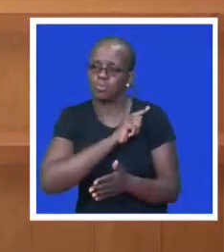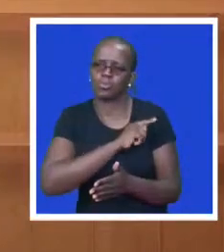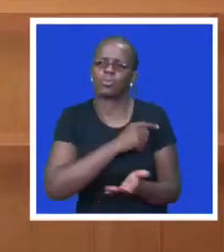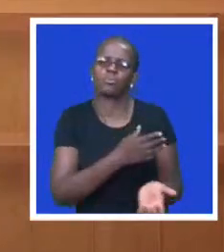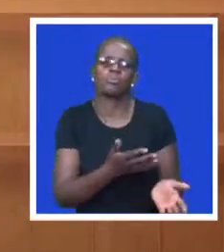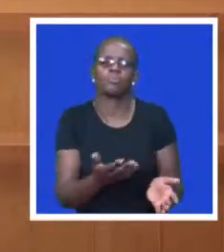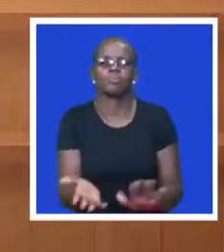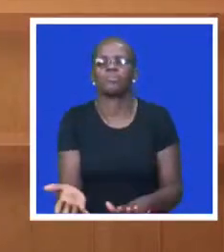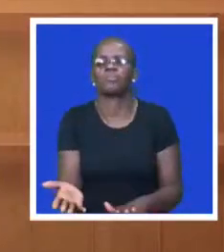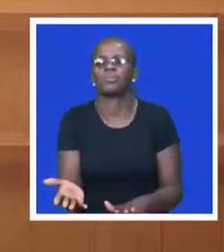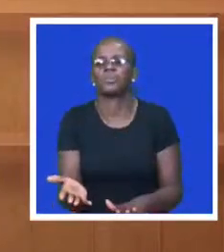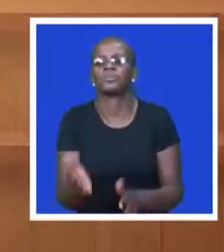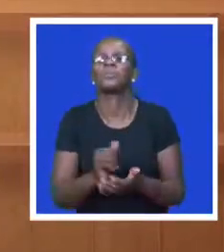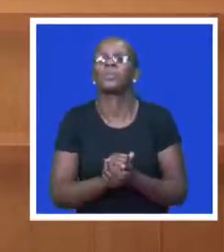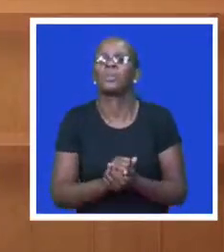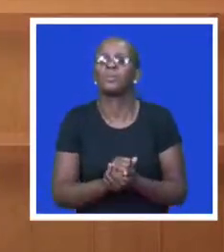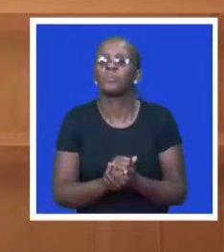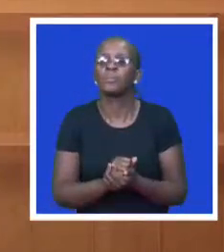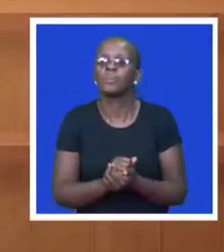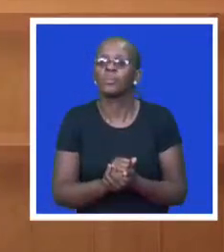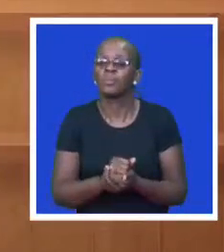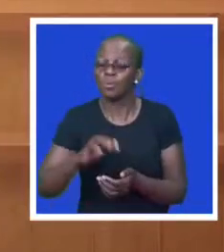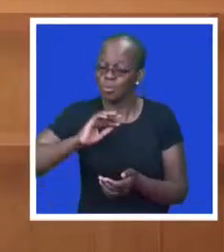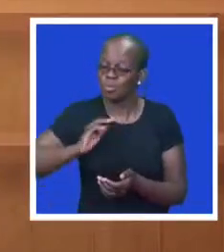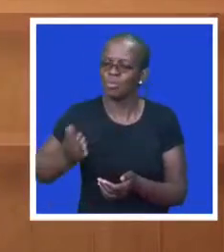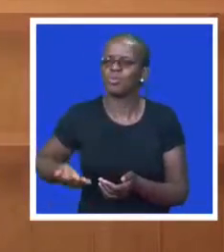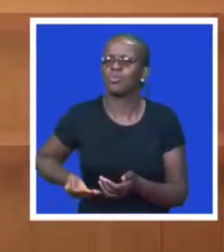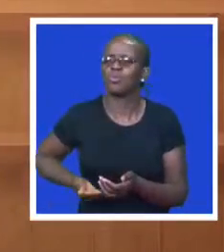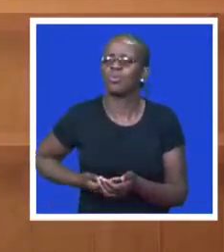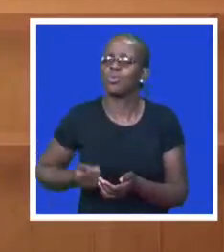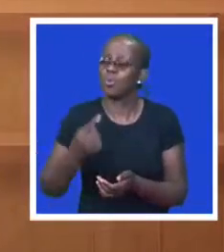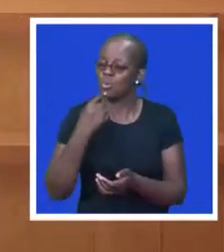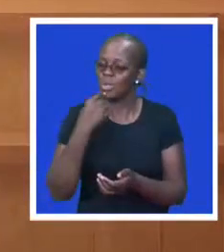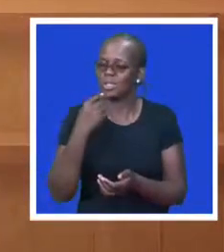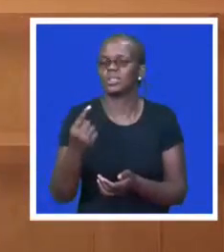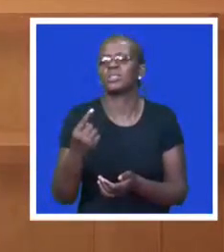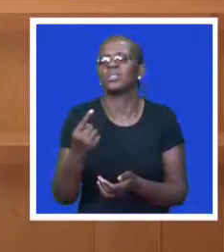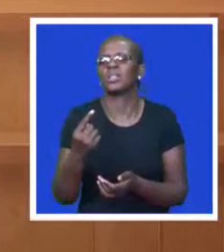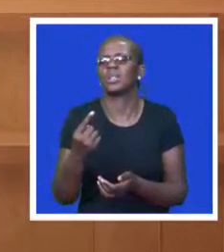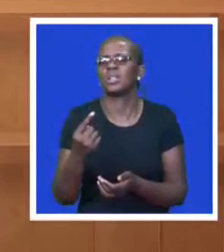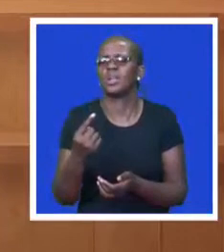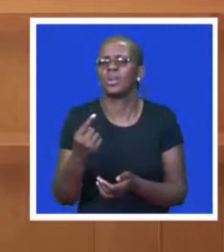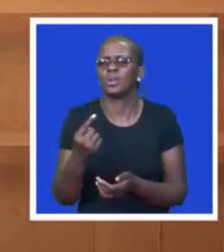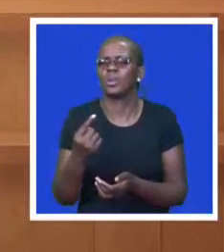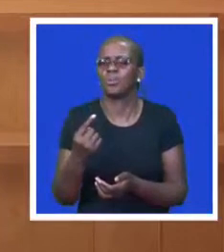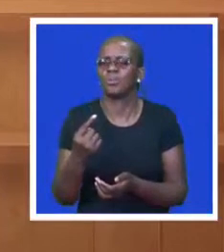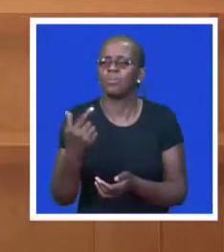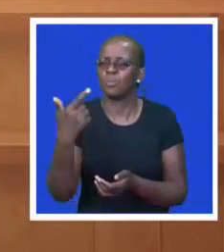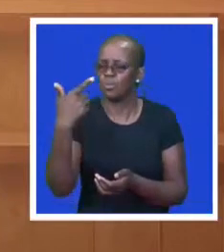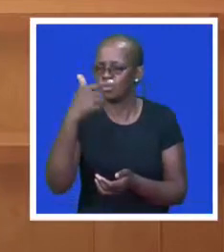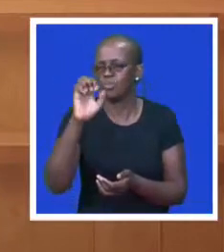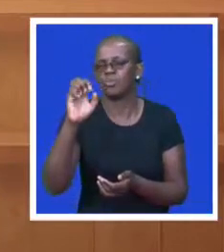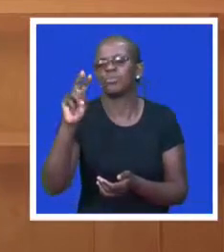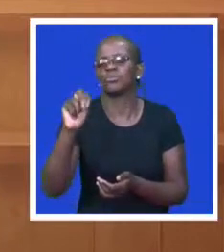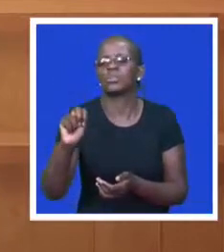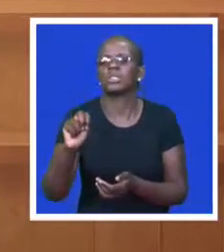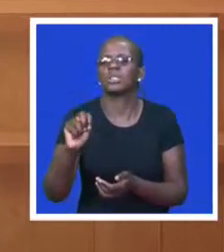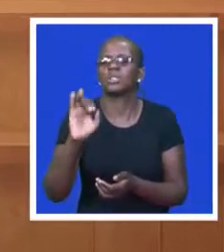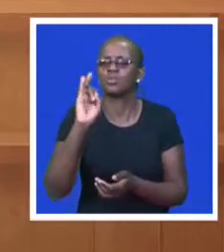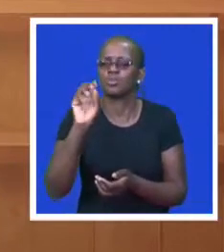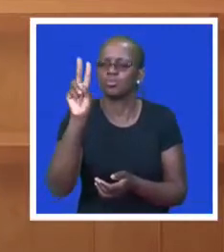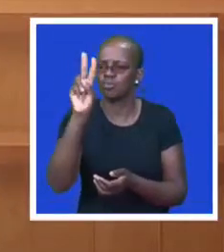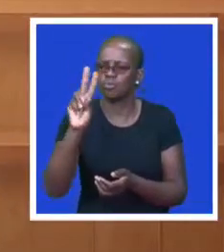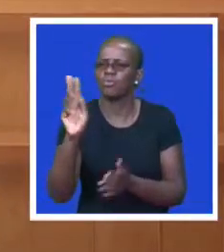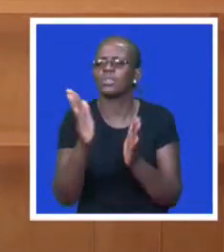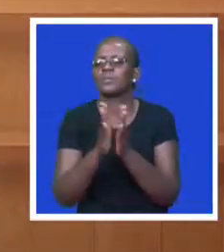other words, retelling what Adam had said in chapter 2, verse 16. Yes, dear